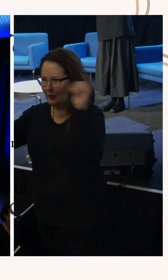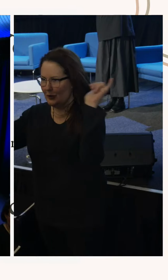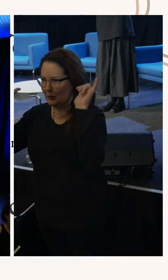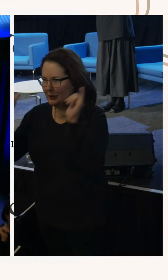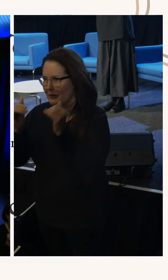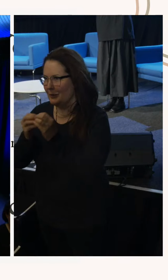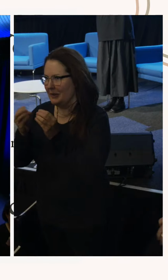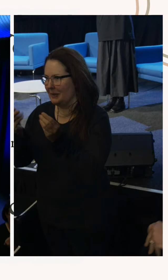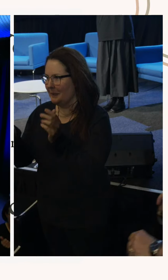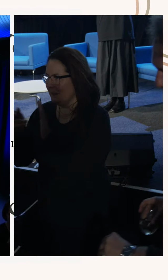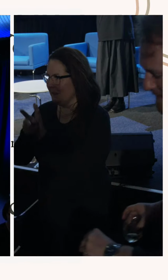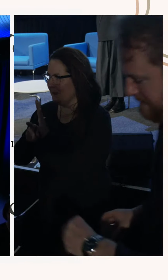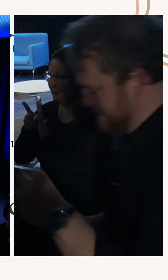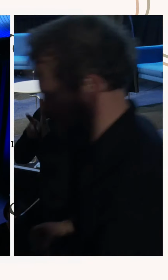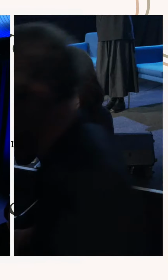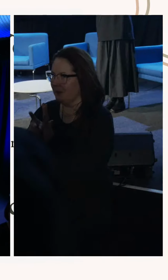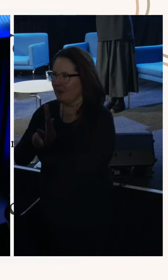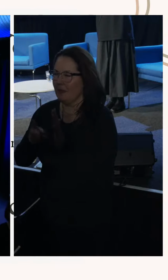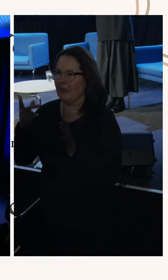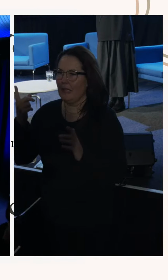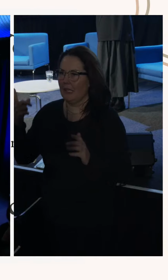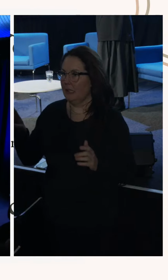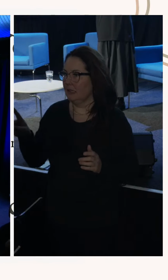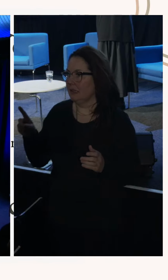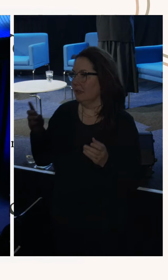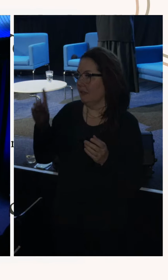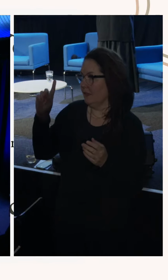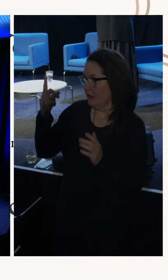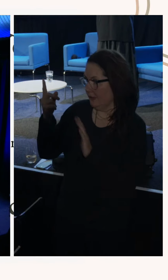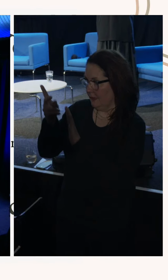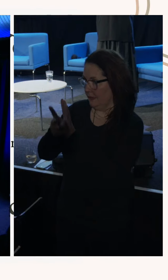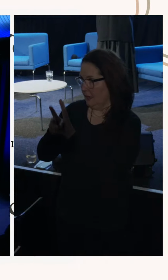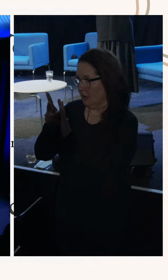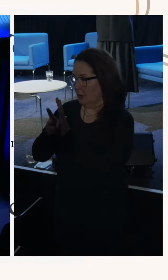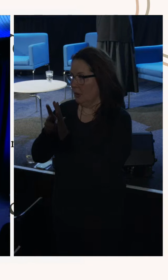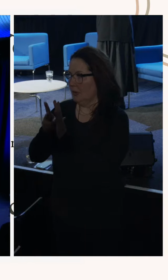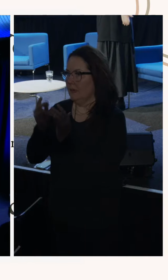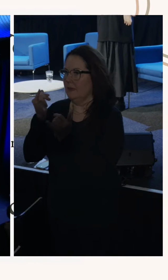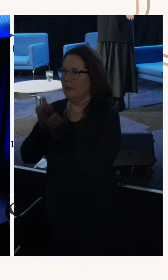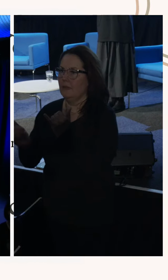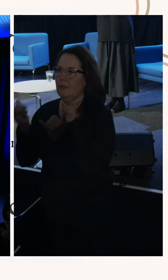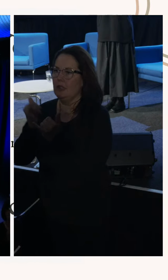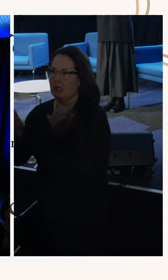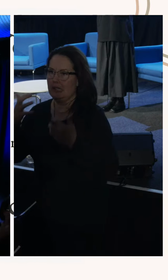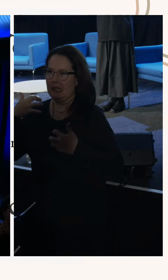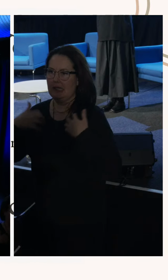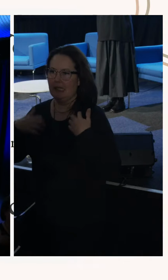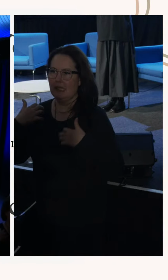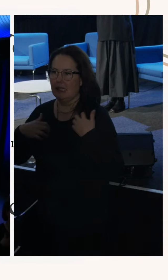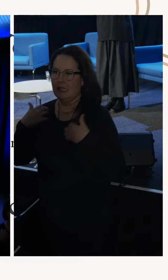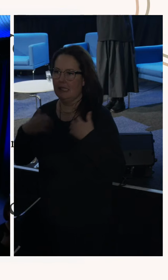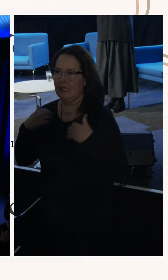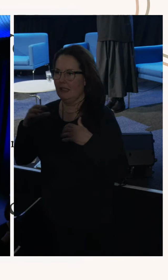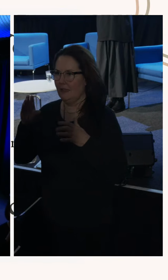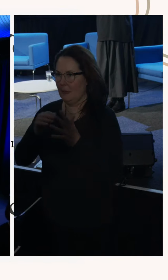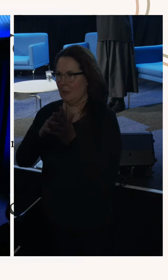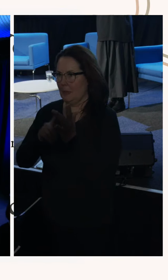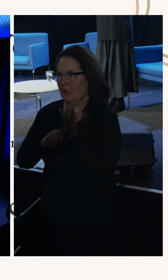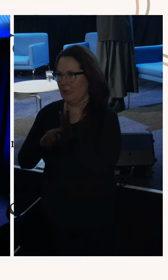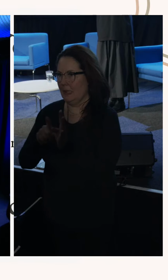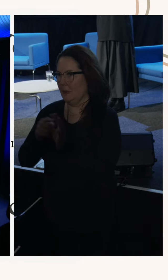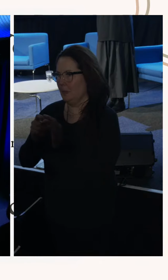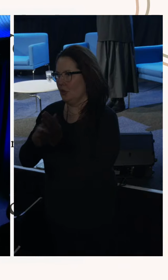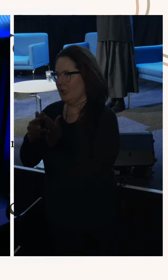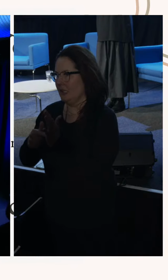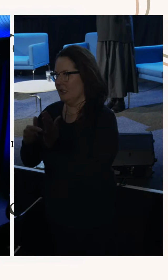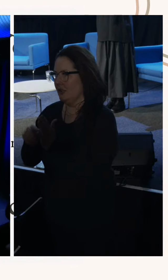with some videos. The first video is very, very excitingly from Lily Brett, who has